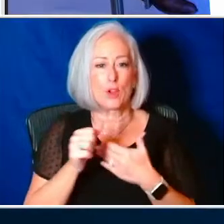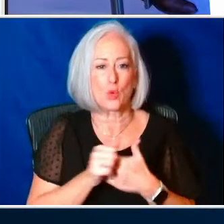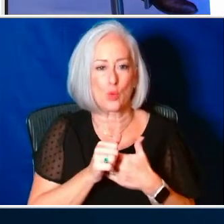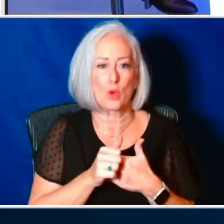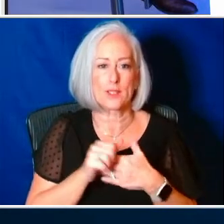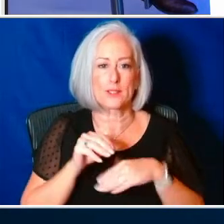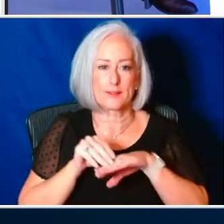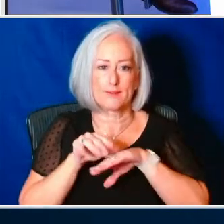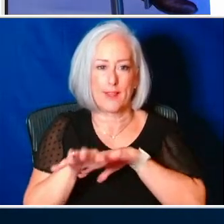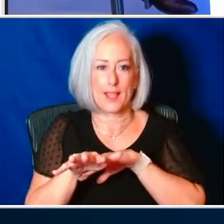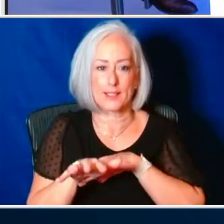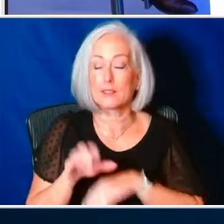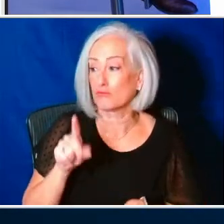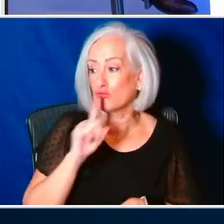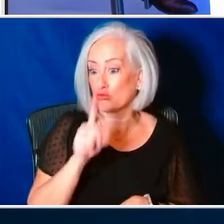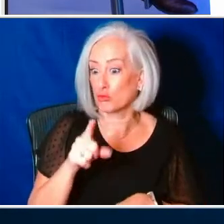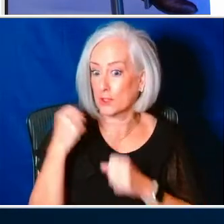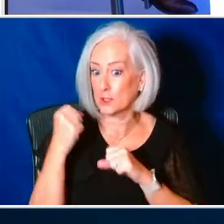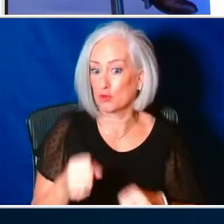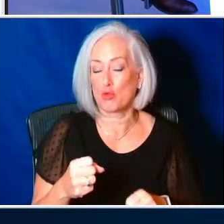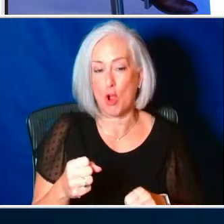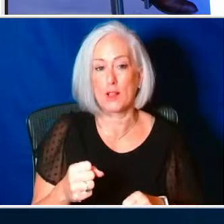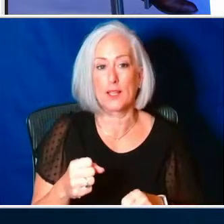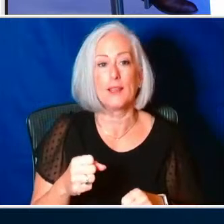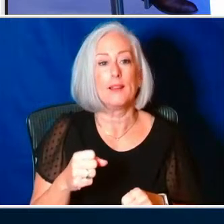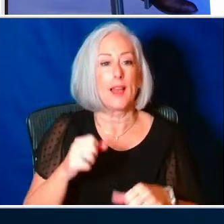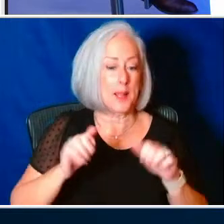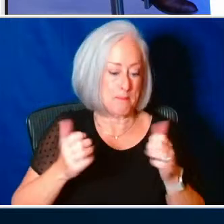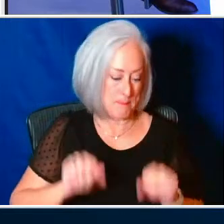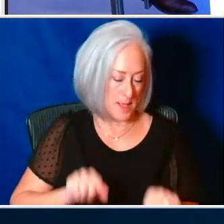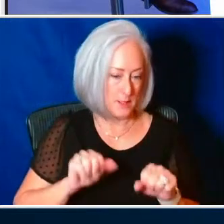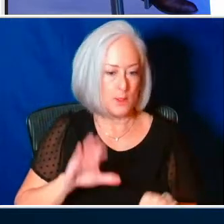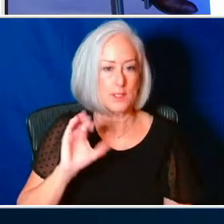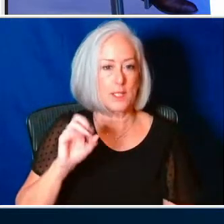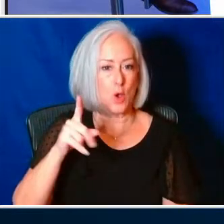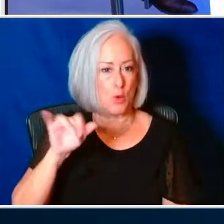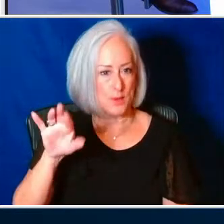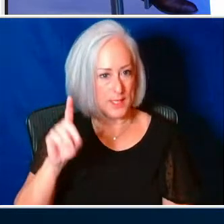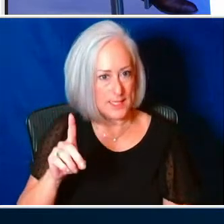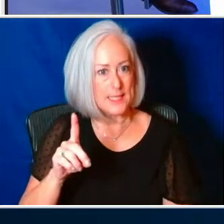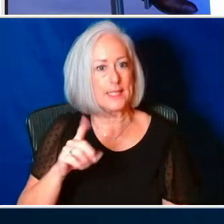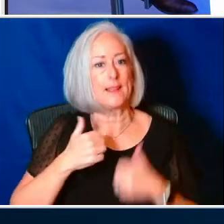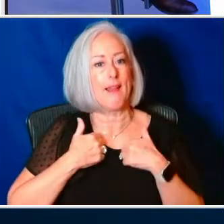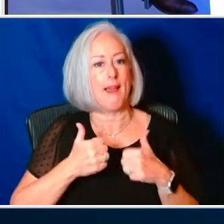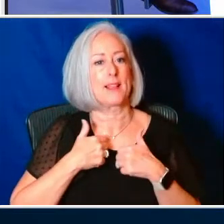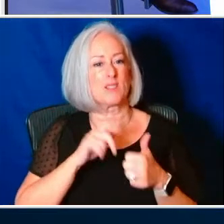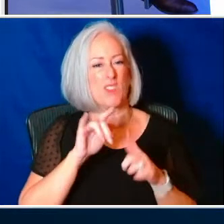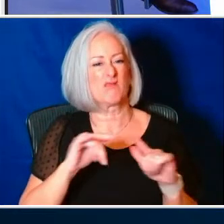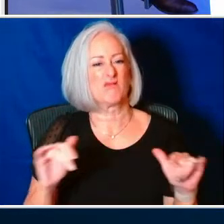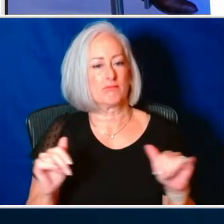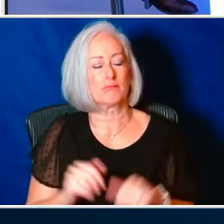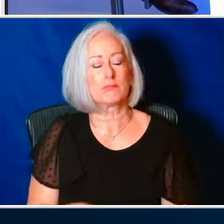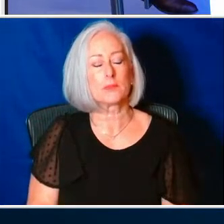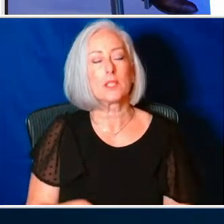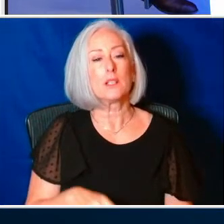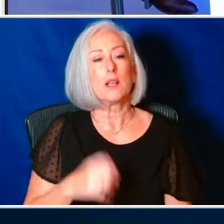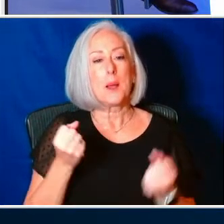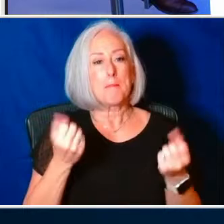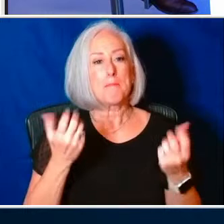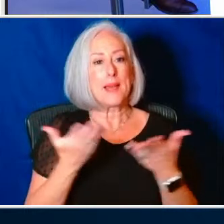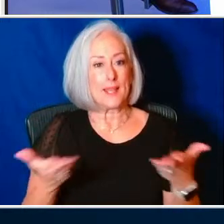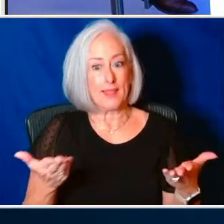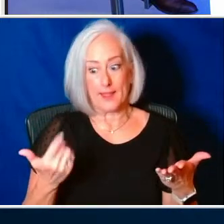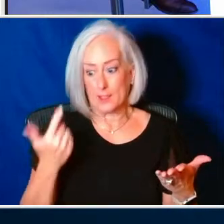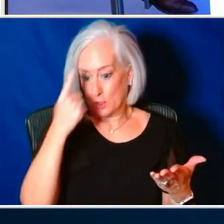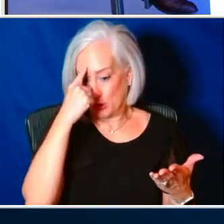strongly considered, and potential problems for asthma, COPD, etc. And so I think one of the challenges for a lot of us grew up with our parents. Both my parents, as I mentioned,